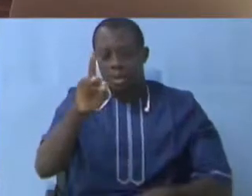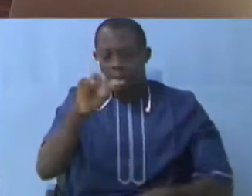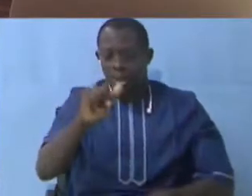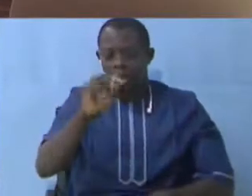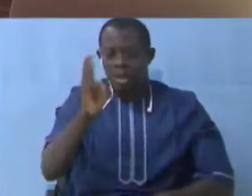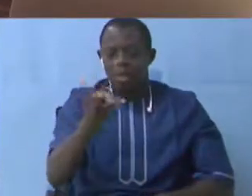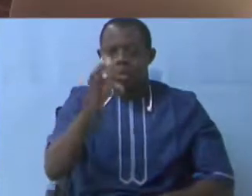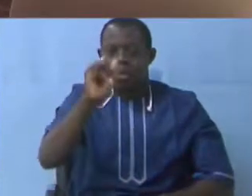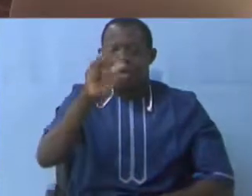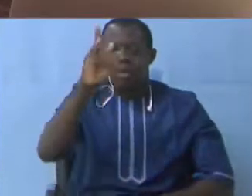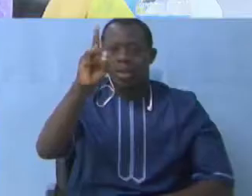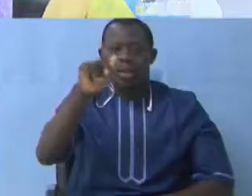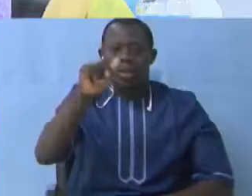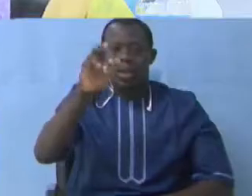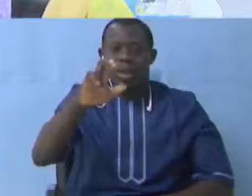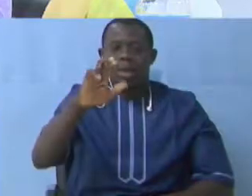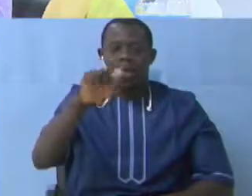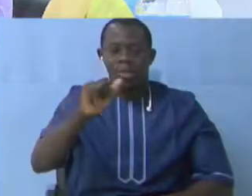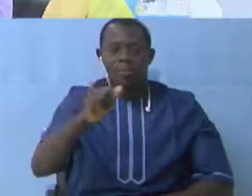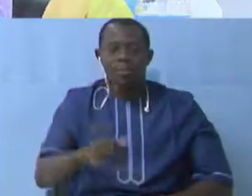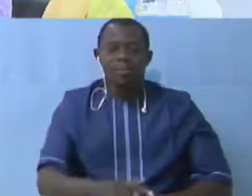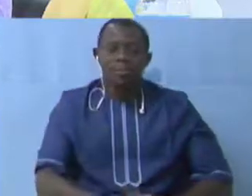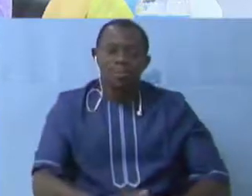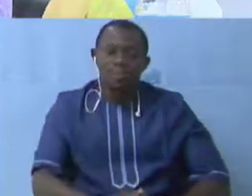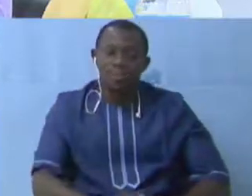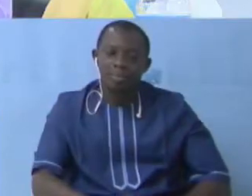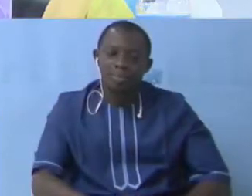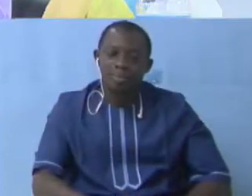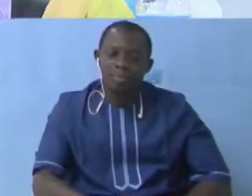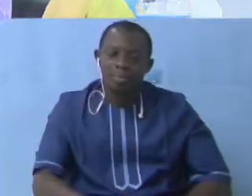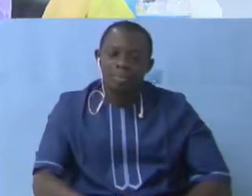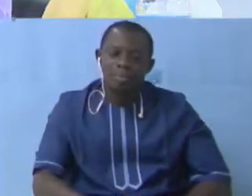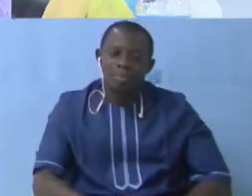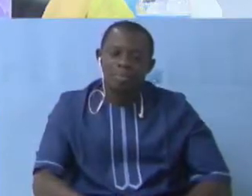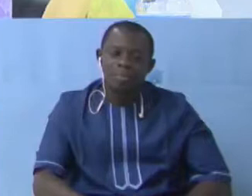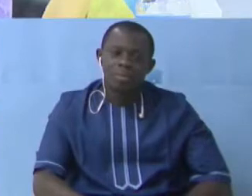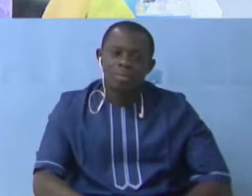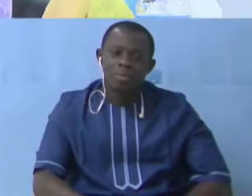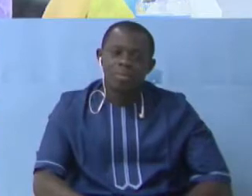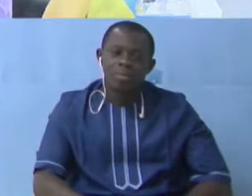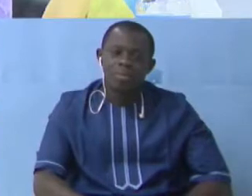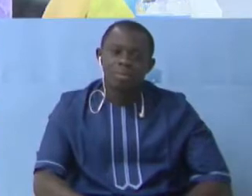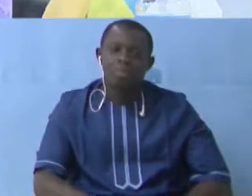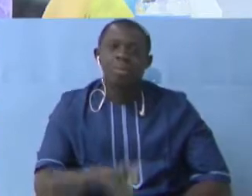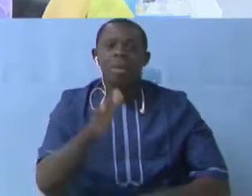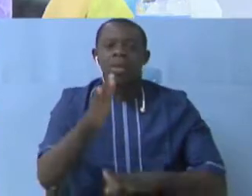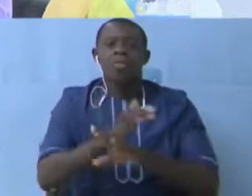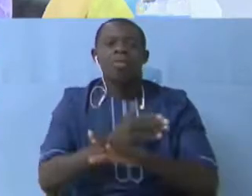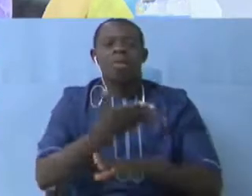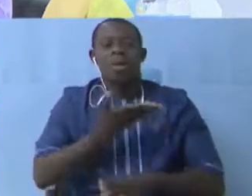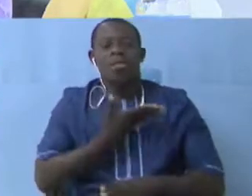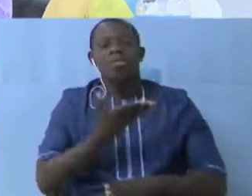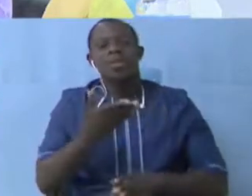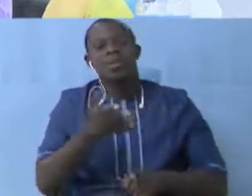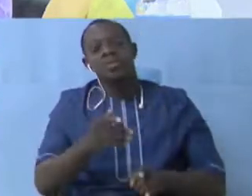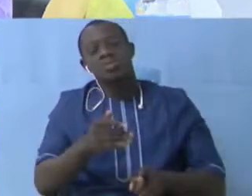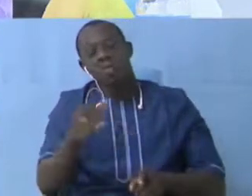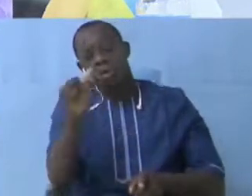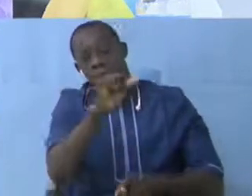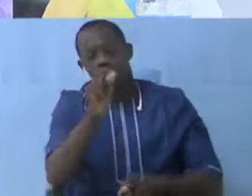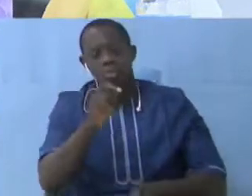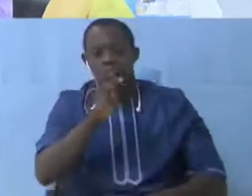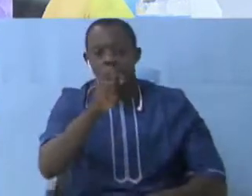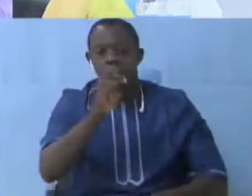rek Deda Haidara. So African journalists and free expression, they